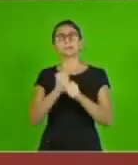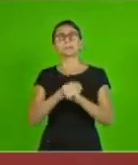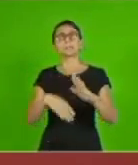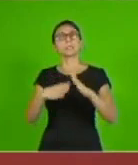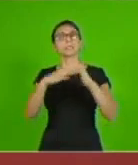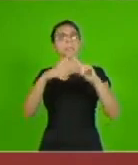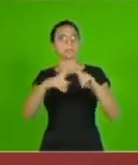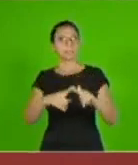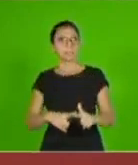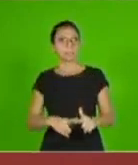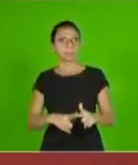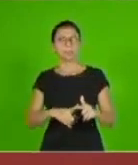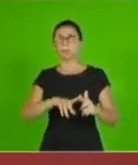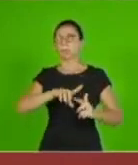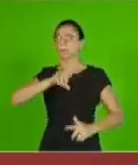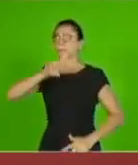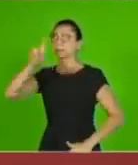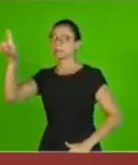But riches,